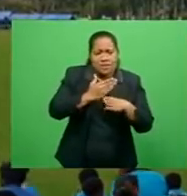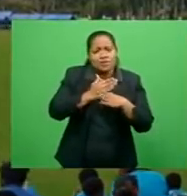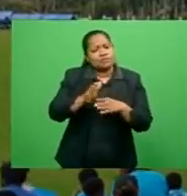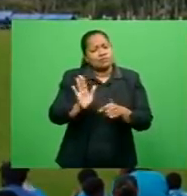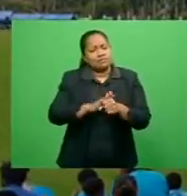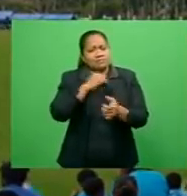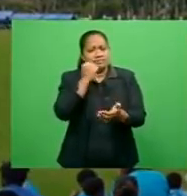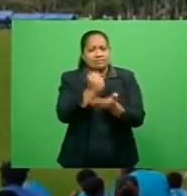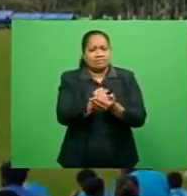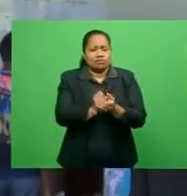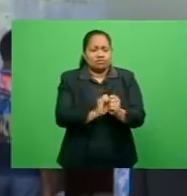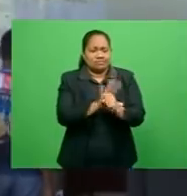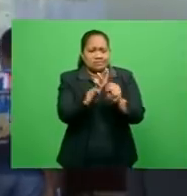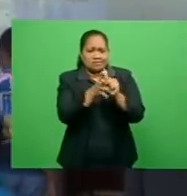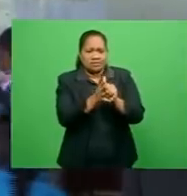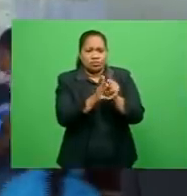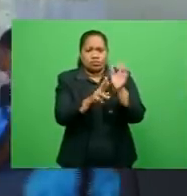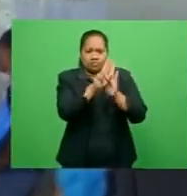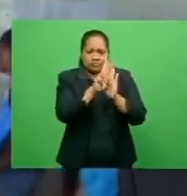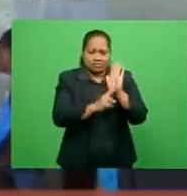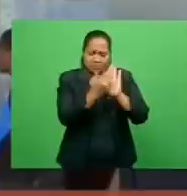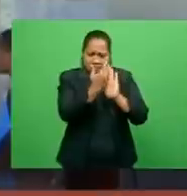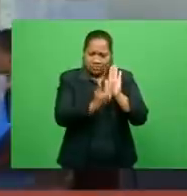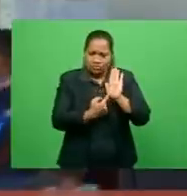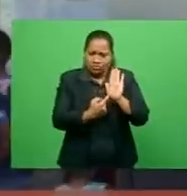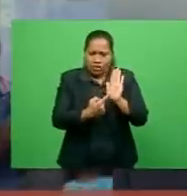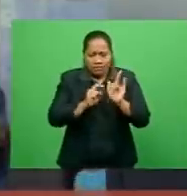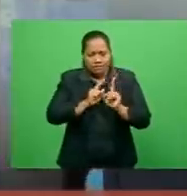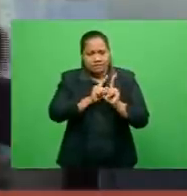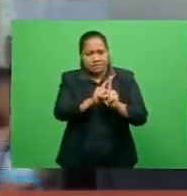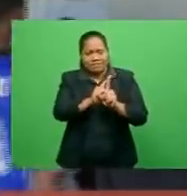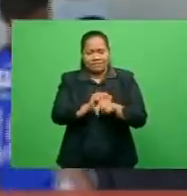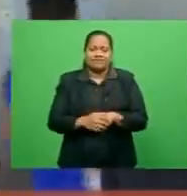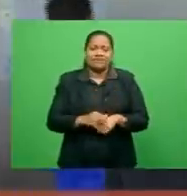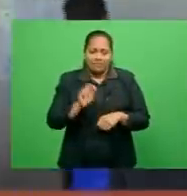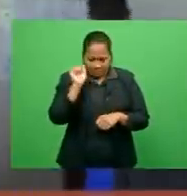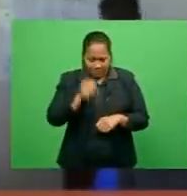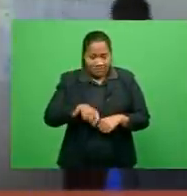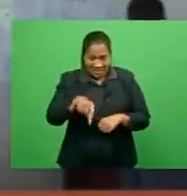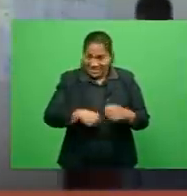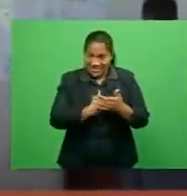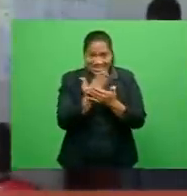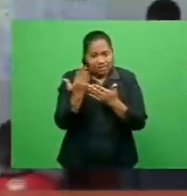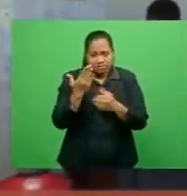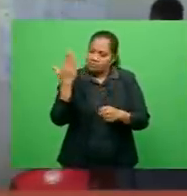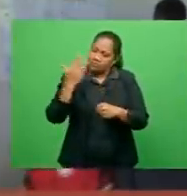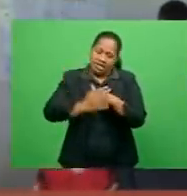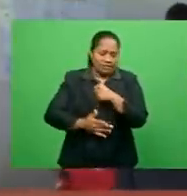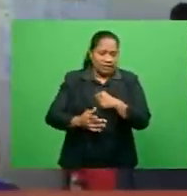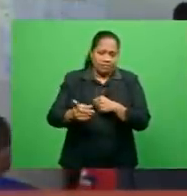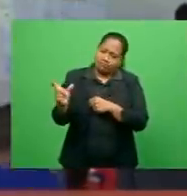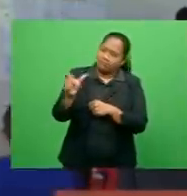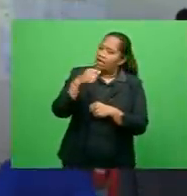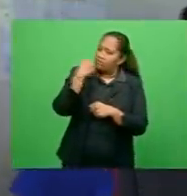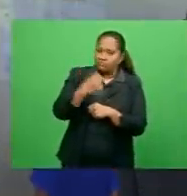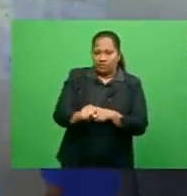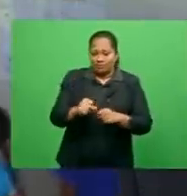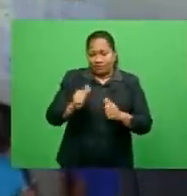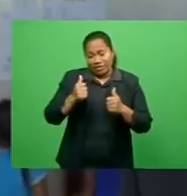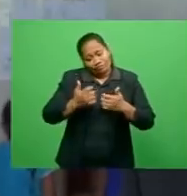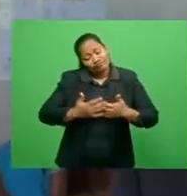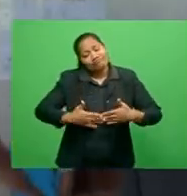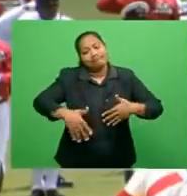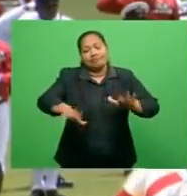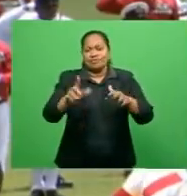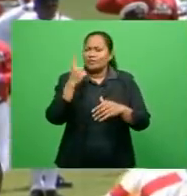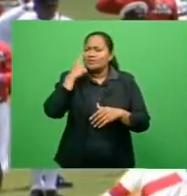COVID-19 protocols were followed. This is a day for the ages. This day will never come back. Just seeing everybody just